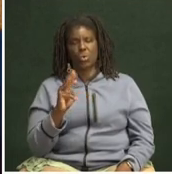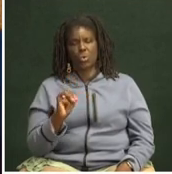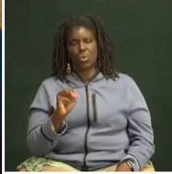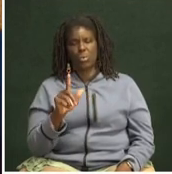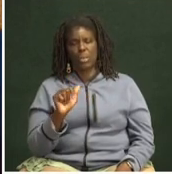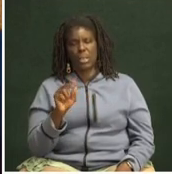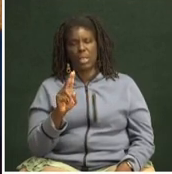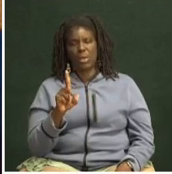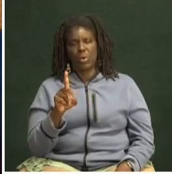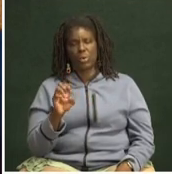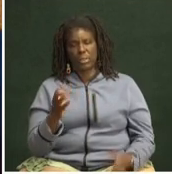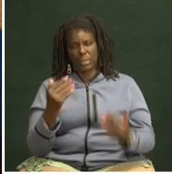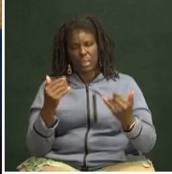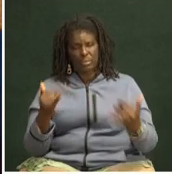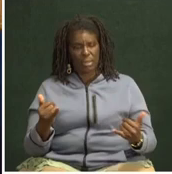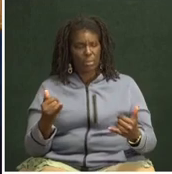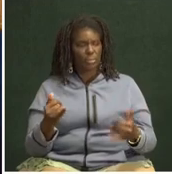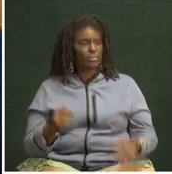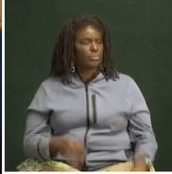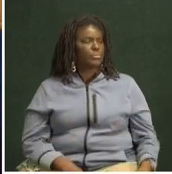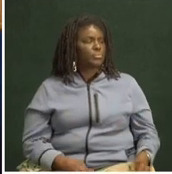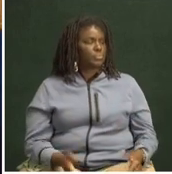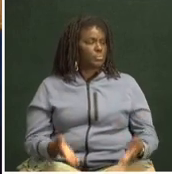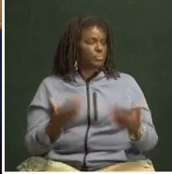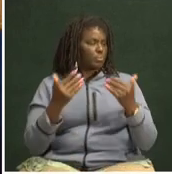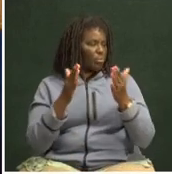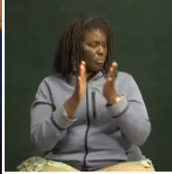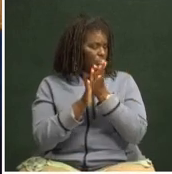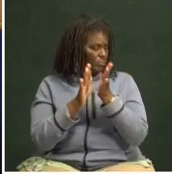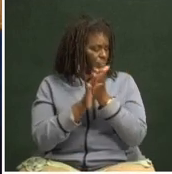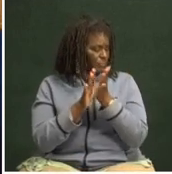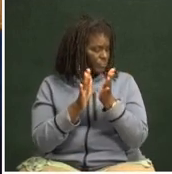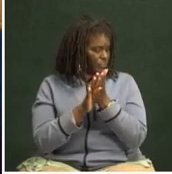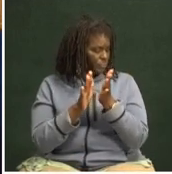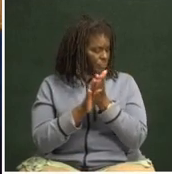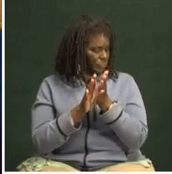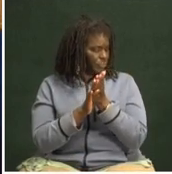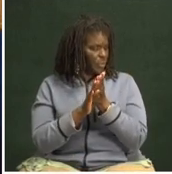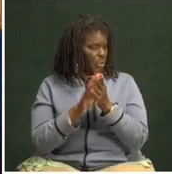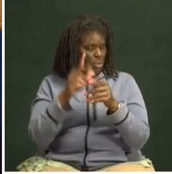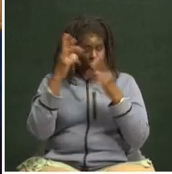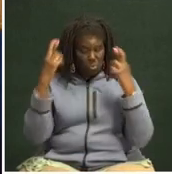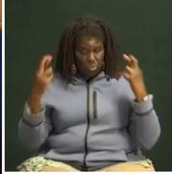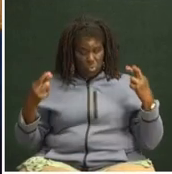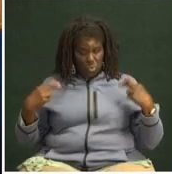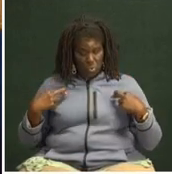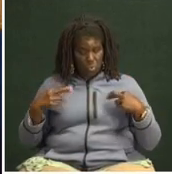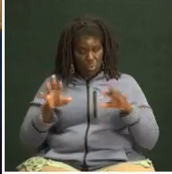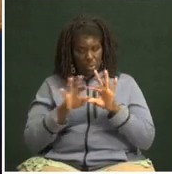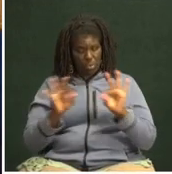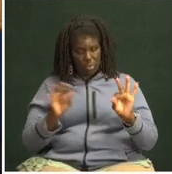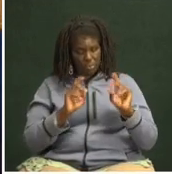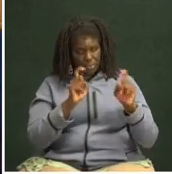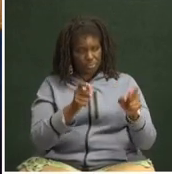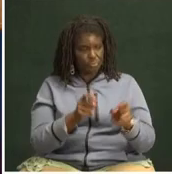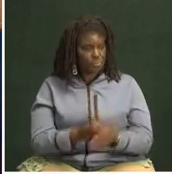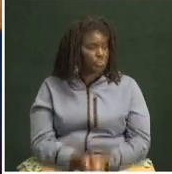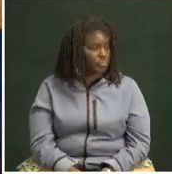be recognized. Let's share this proud moment as we present their honor cords and diplomas on stage.